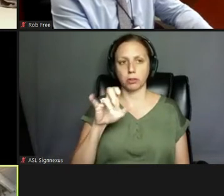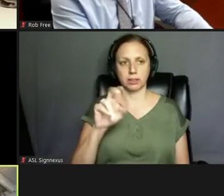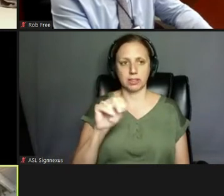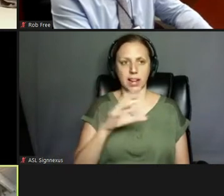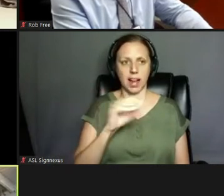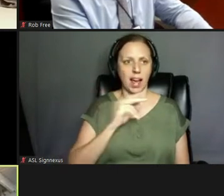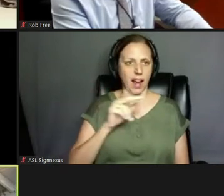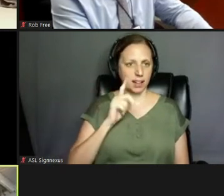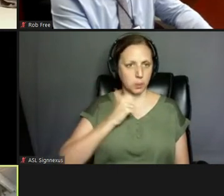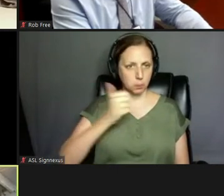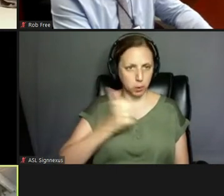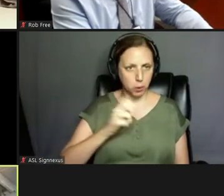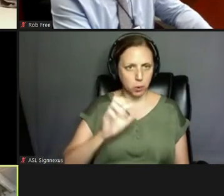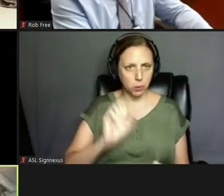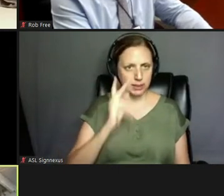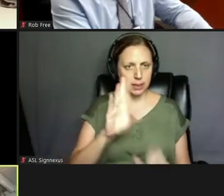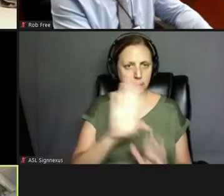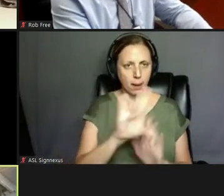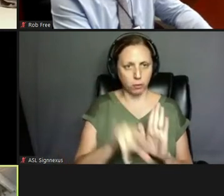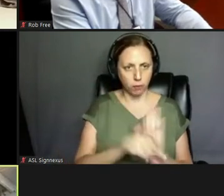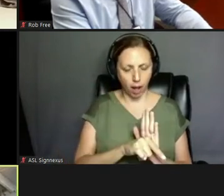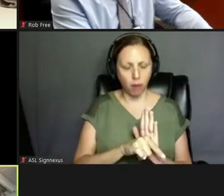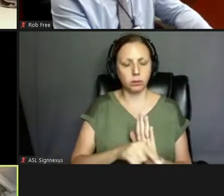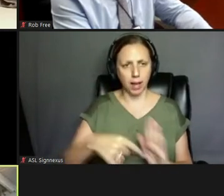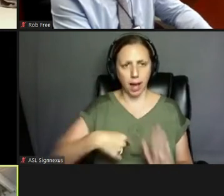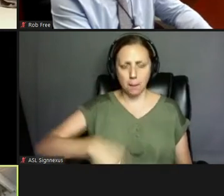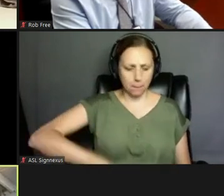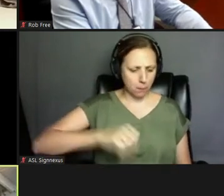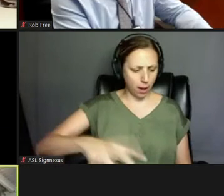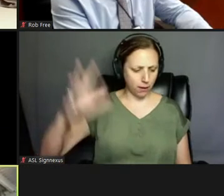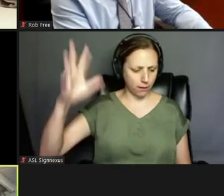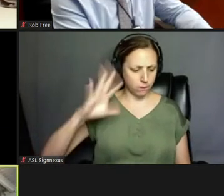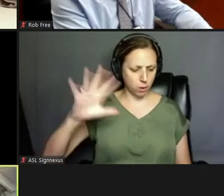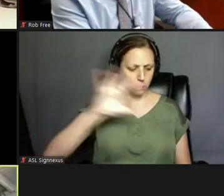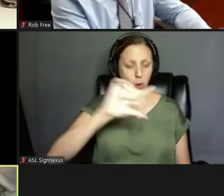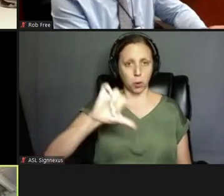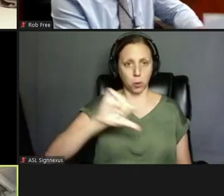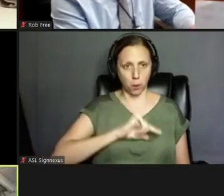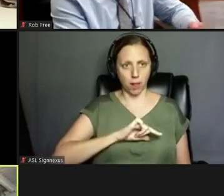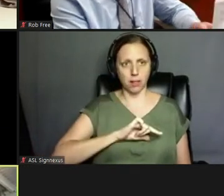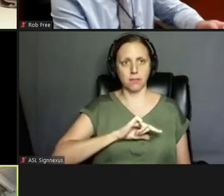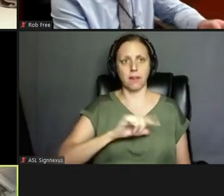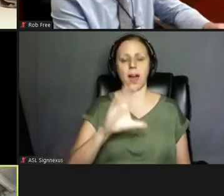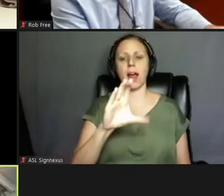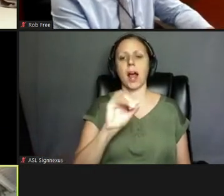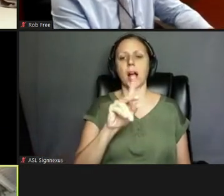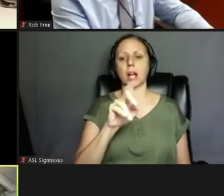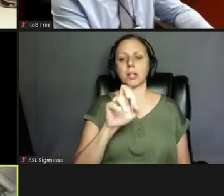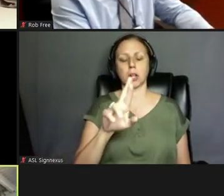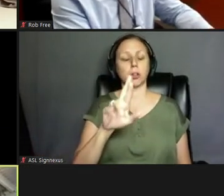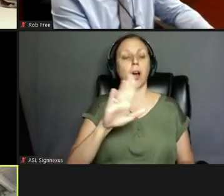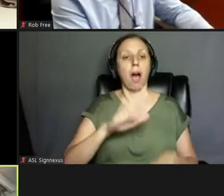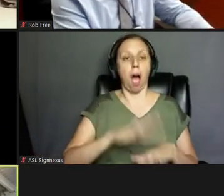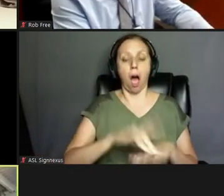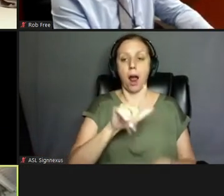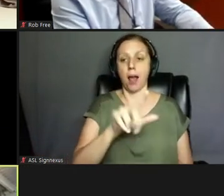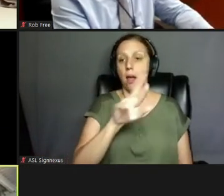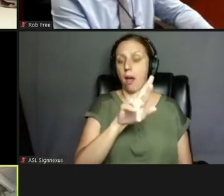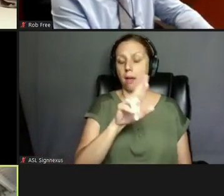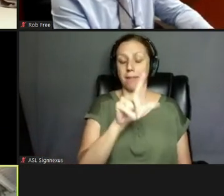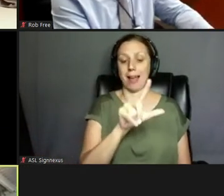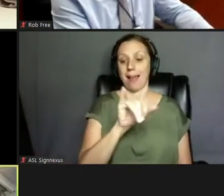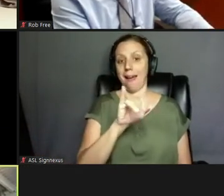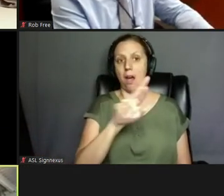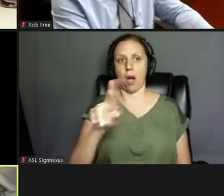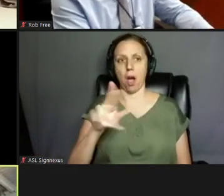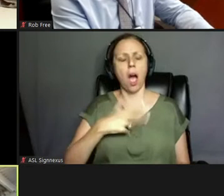my background, a proud former qualified conductor on the Long Island Railroad. I want to echo some of